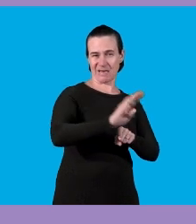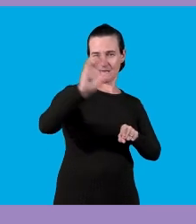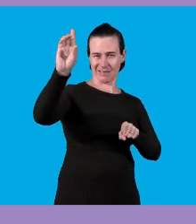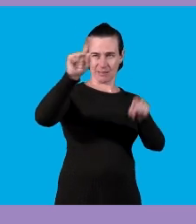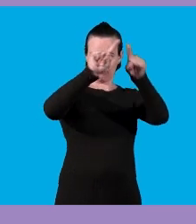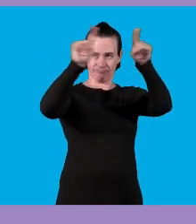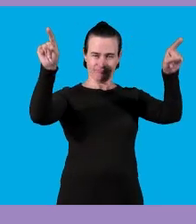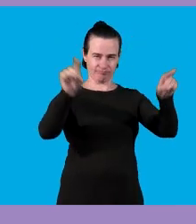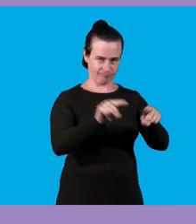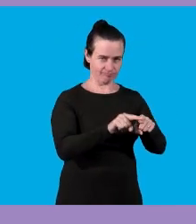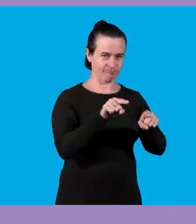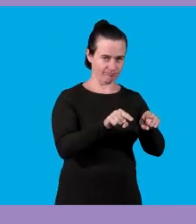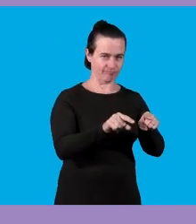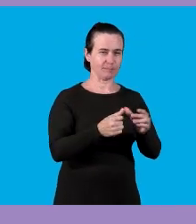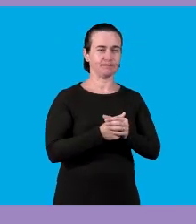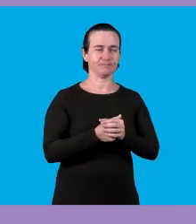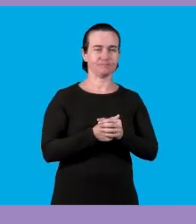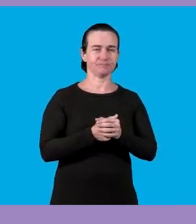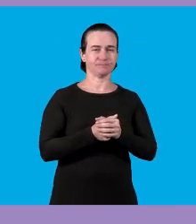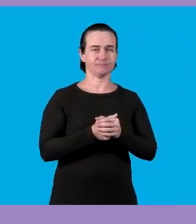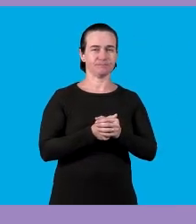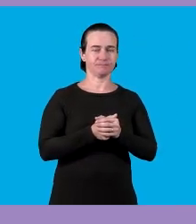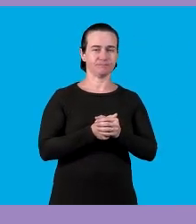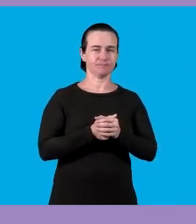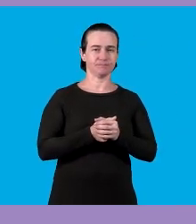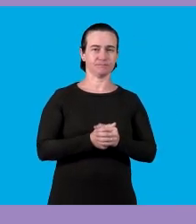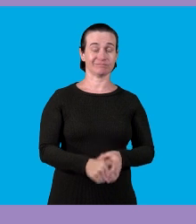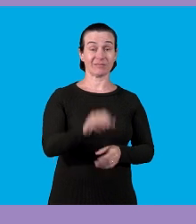ABD and triangle ADC.